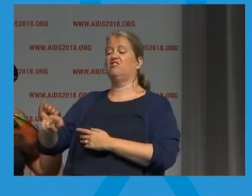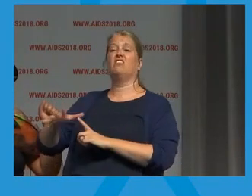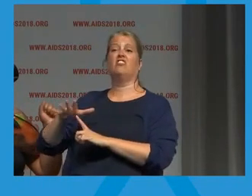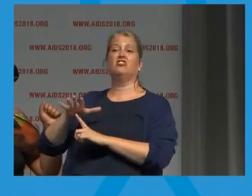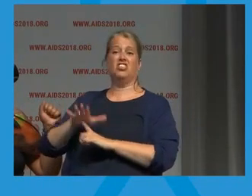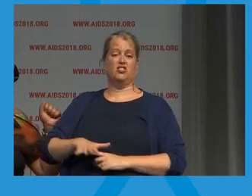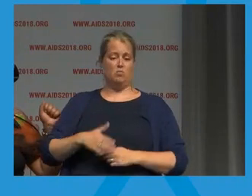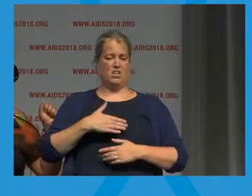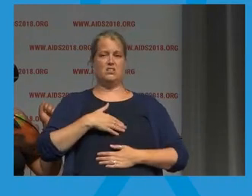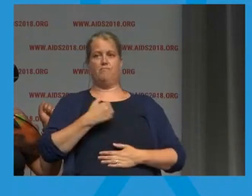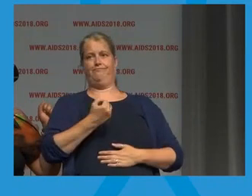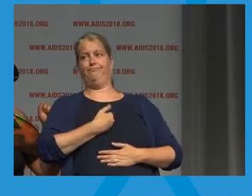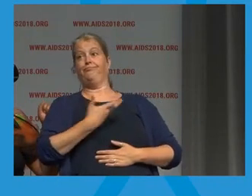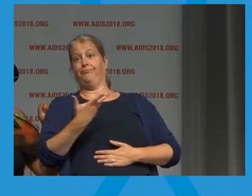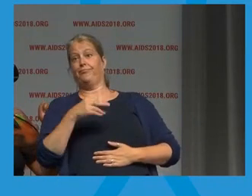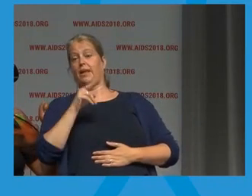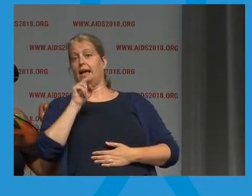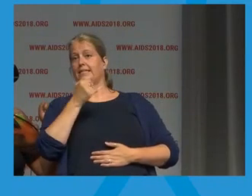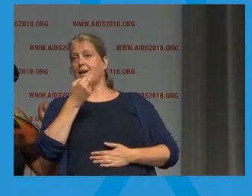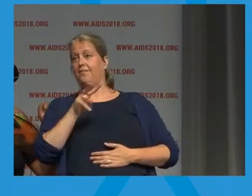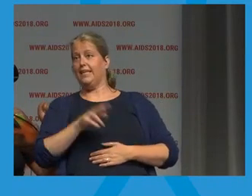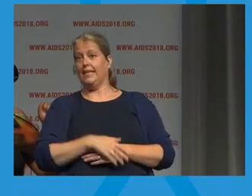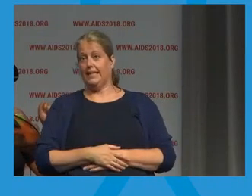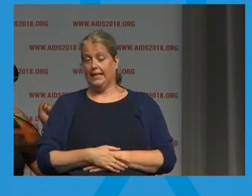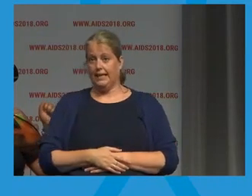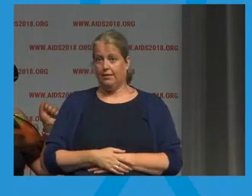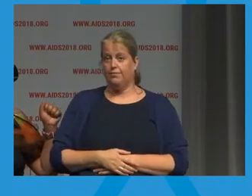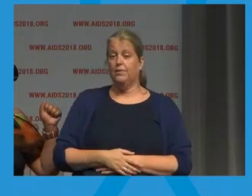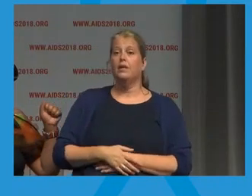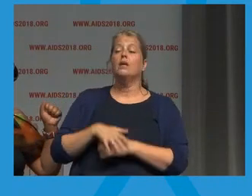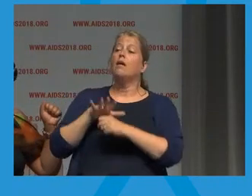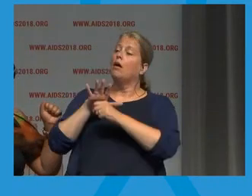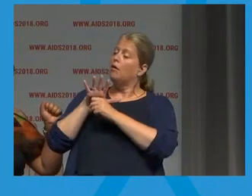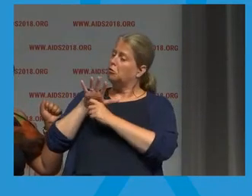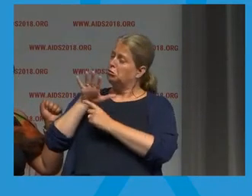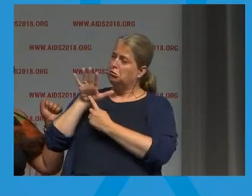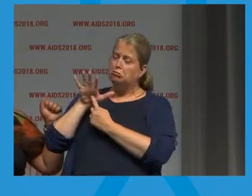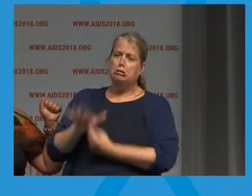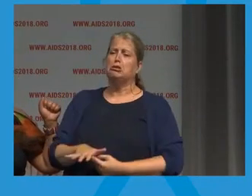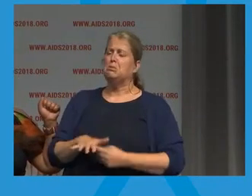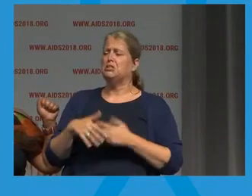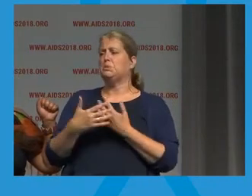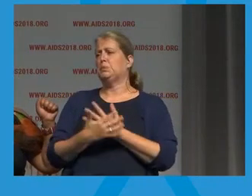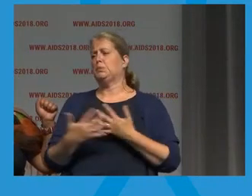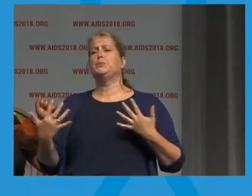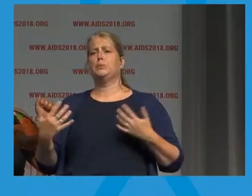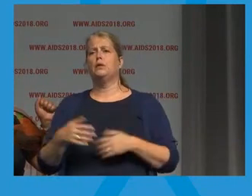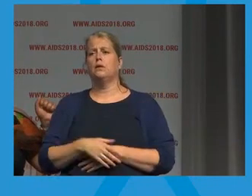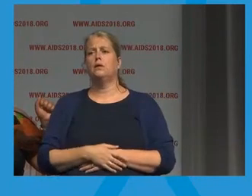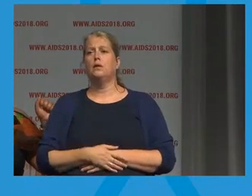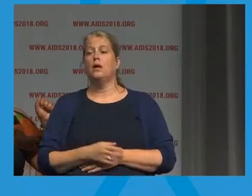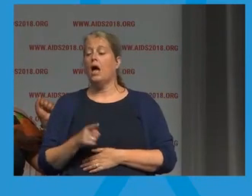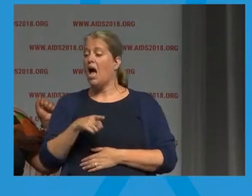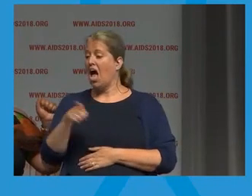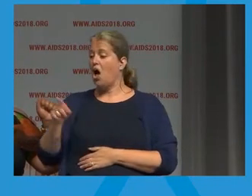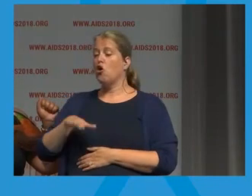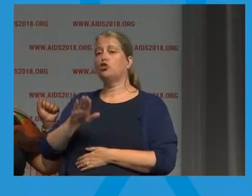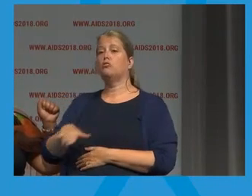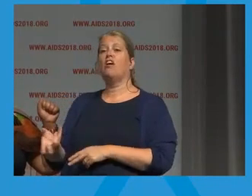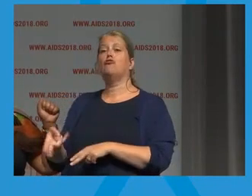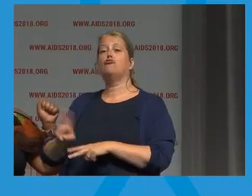HIV. Sex workers face stigma and discrimination directly. Our children face double stigma